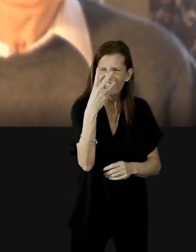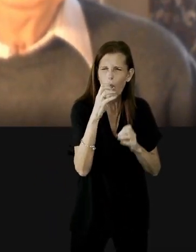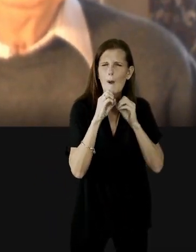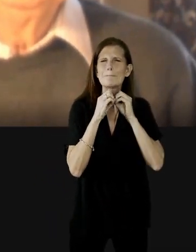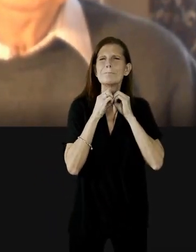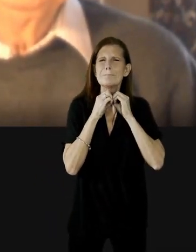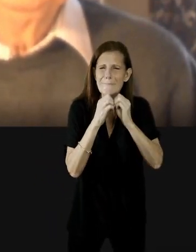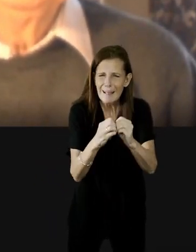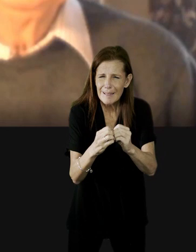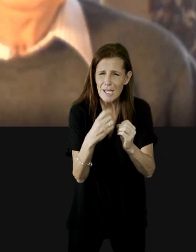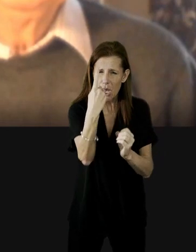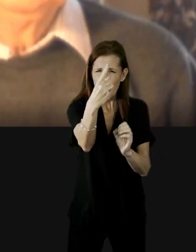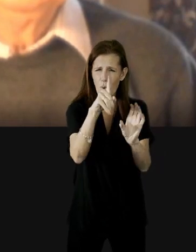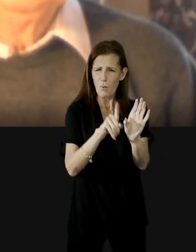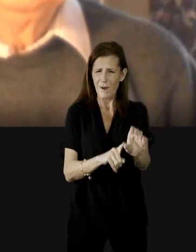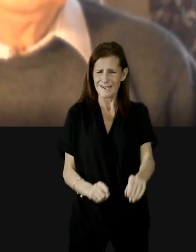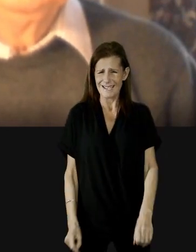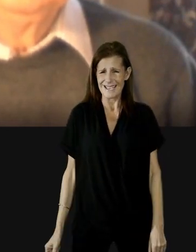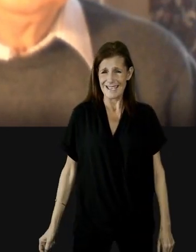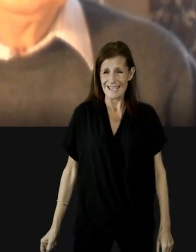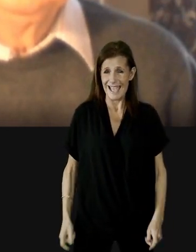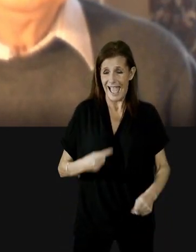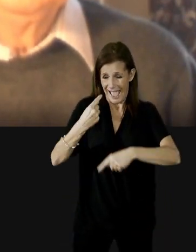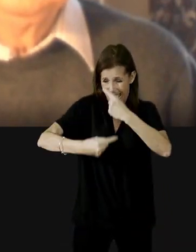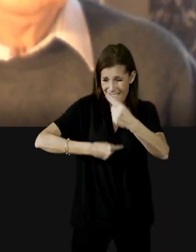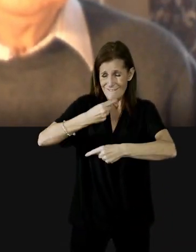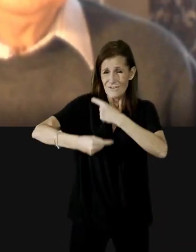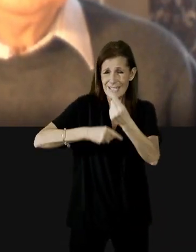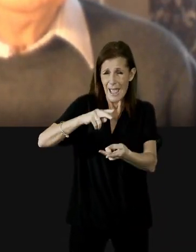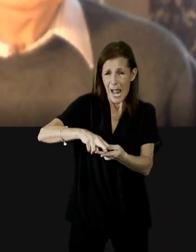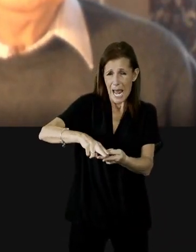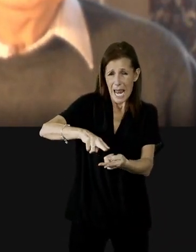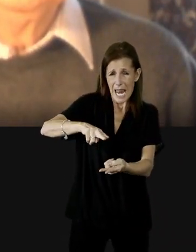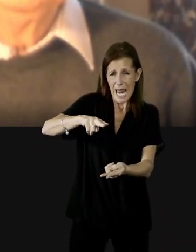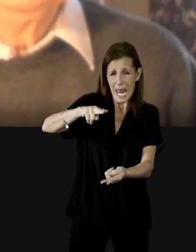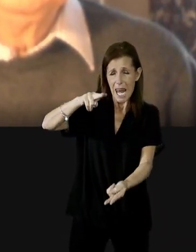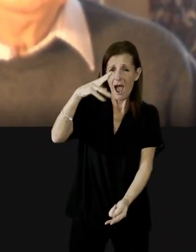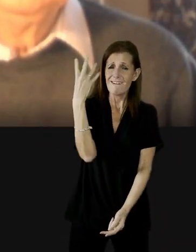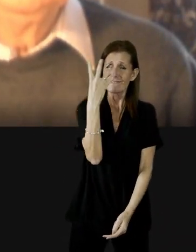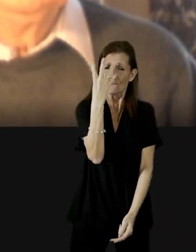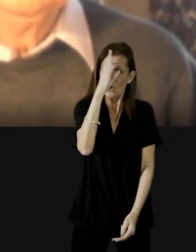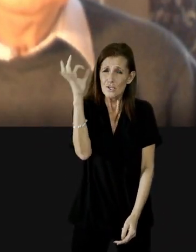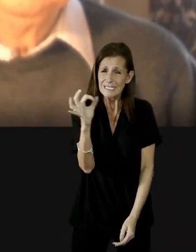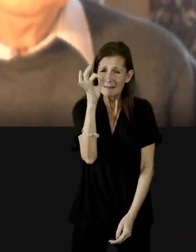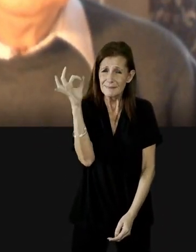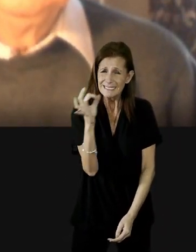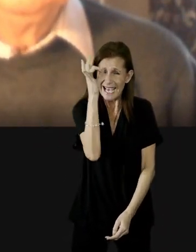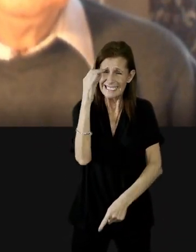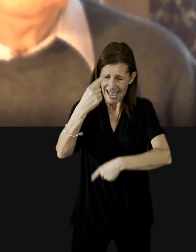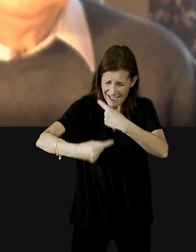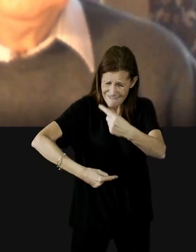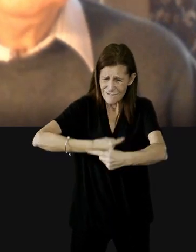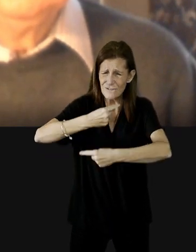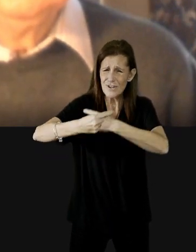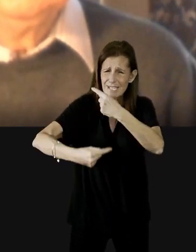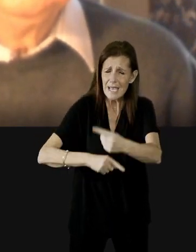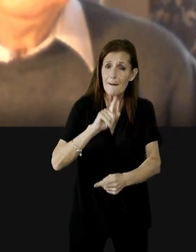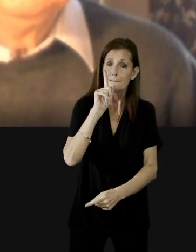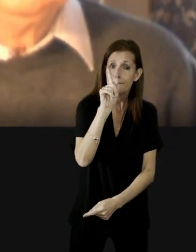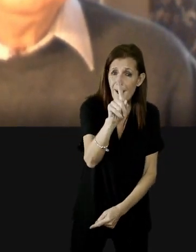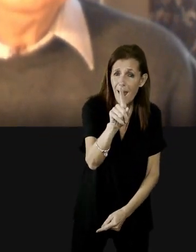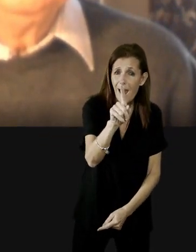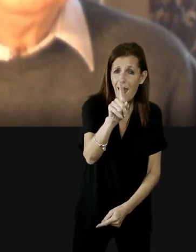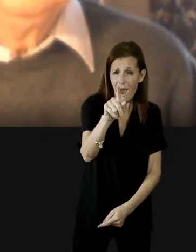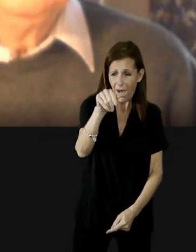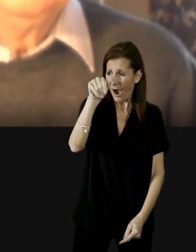£274 billion a year and is rising at 14% per annum. But